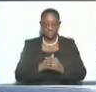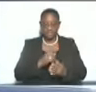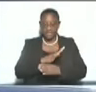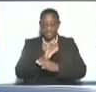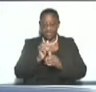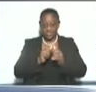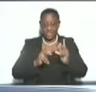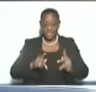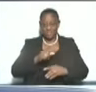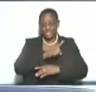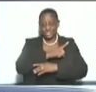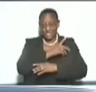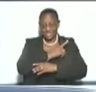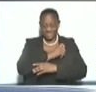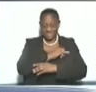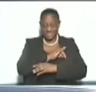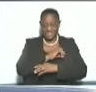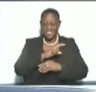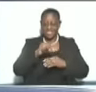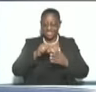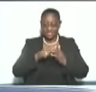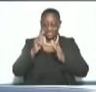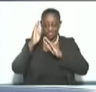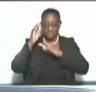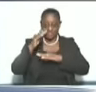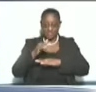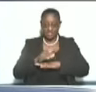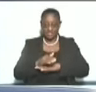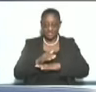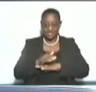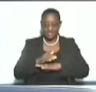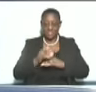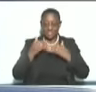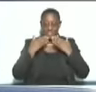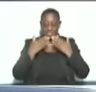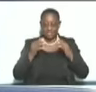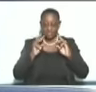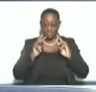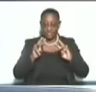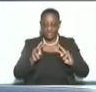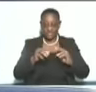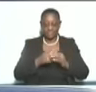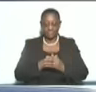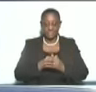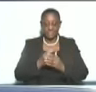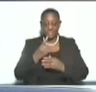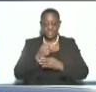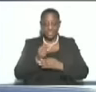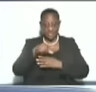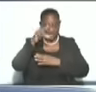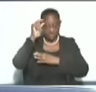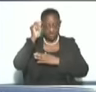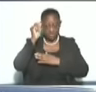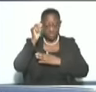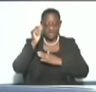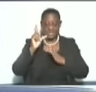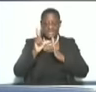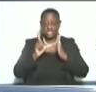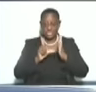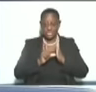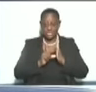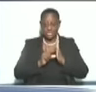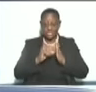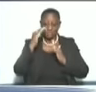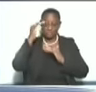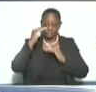Good evening, everyone. I'm LaDawn Davis, and this is the Bahamas Tonight, the national report. Thanks so much for tuning in. The government's ambitious legislative agenda outlined